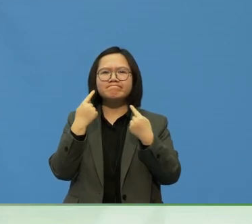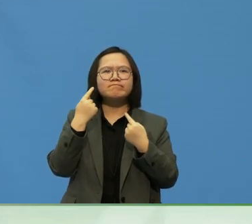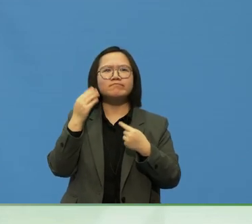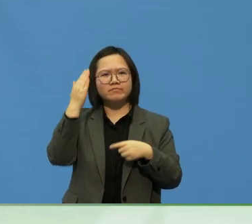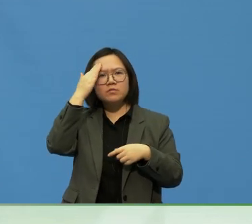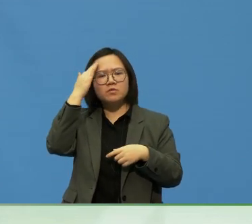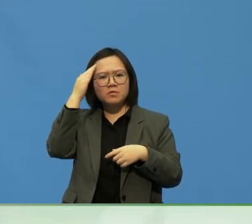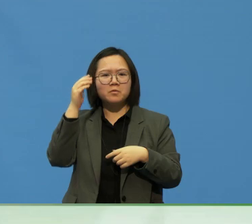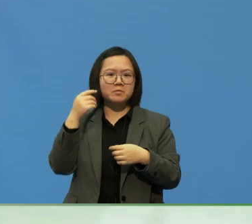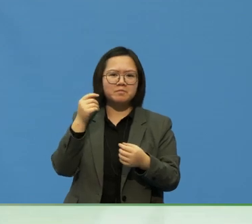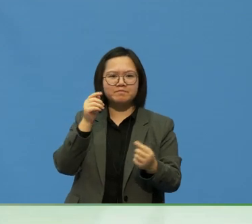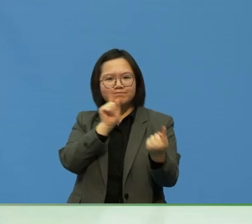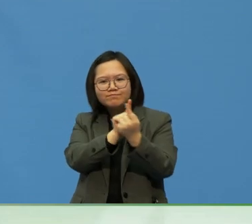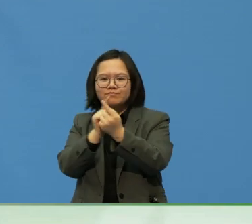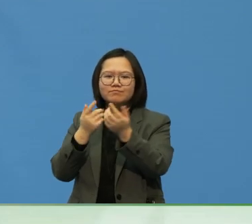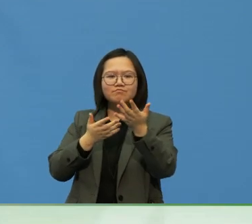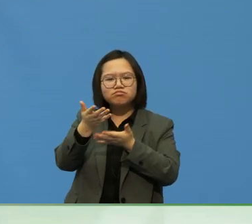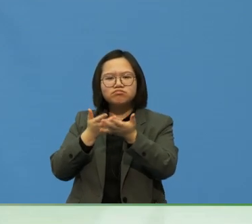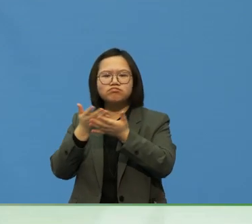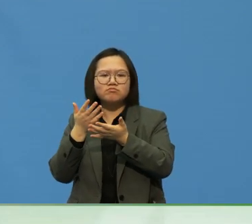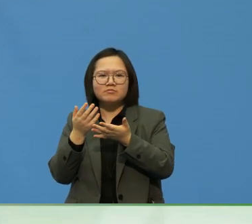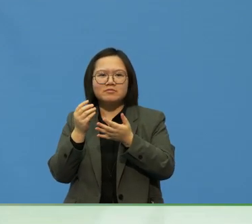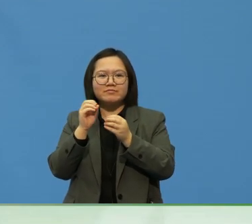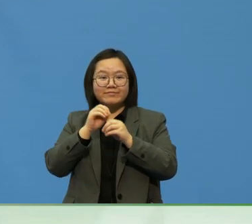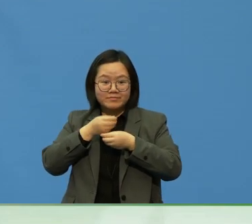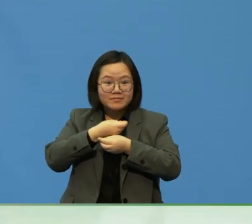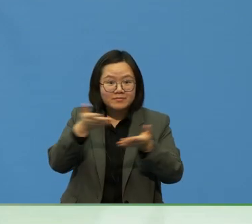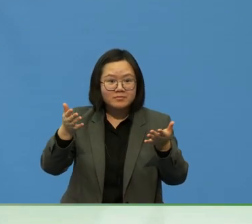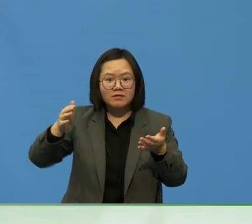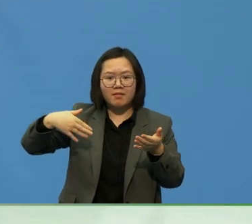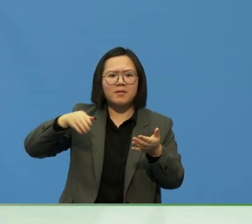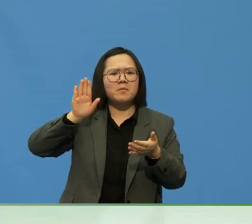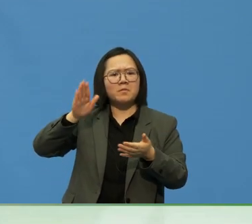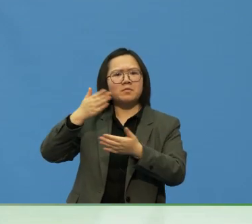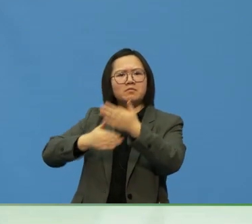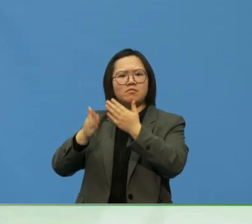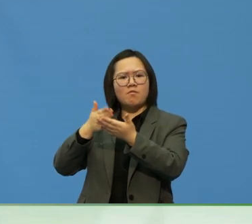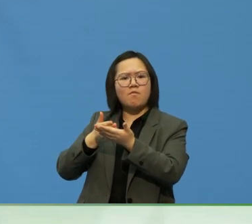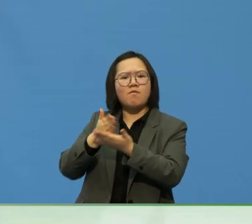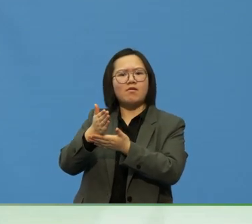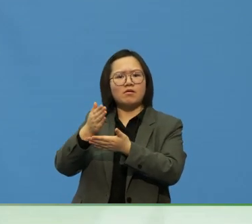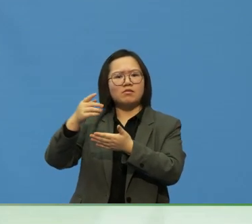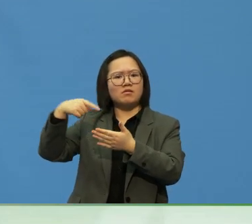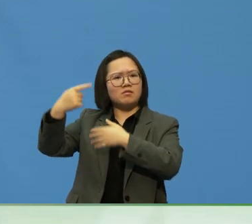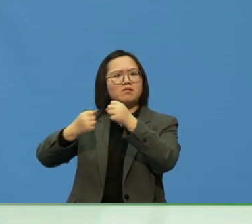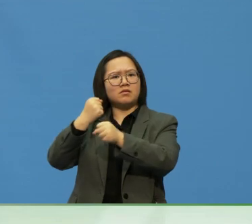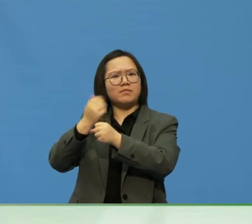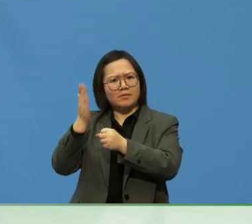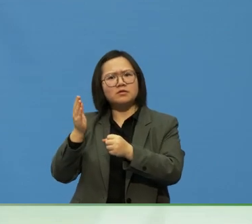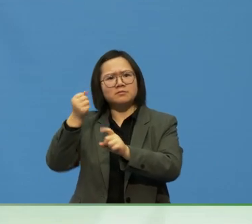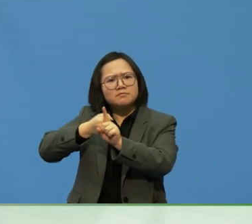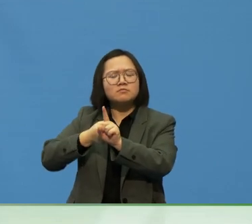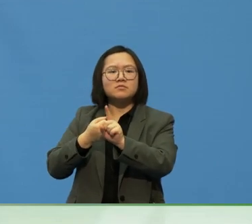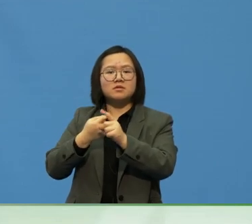have rights when and if they should acquire a disability next year. And so across the population of people in